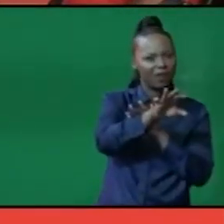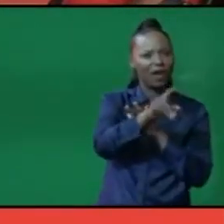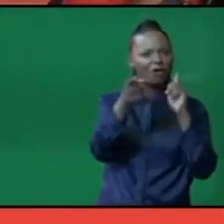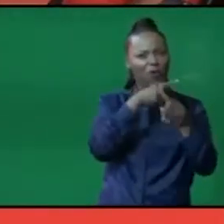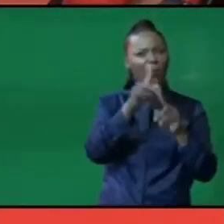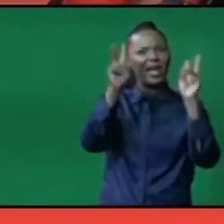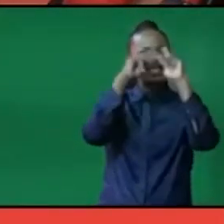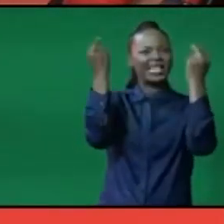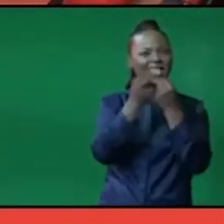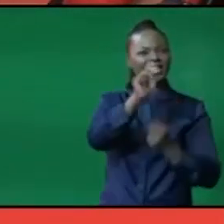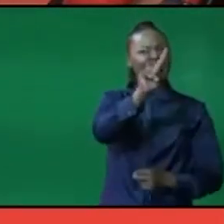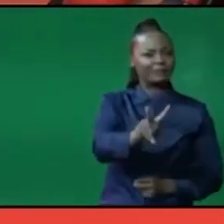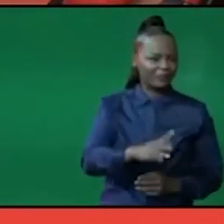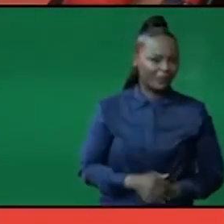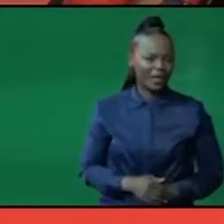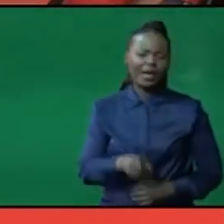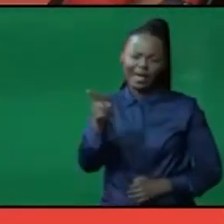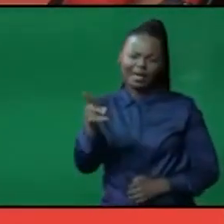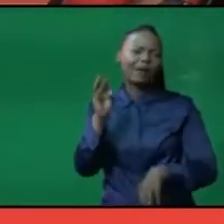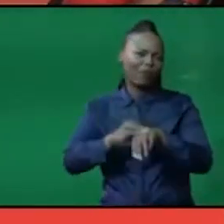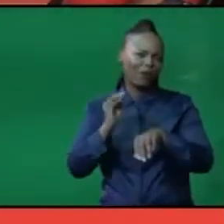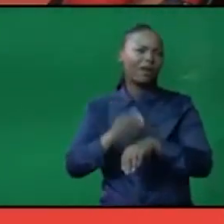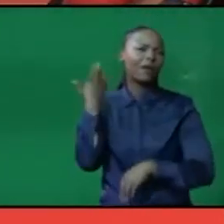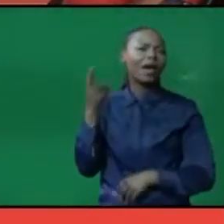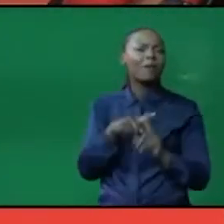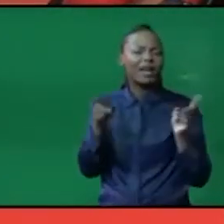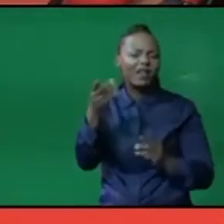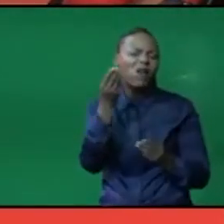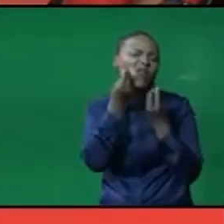was coming all right. Problem